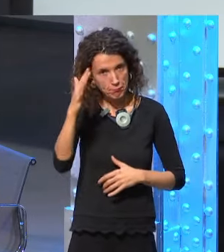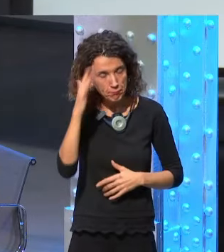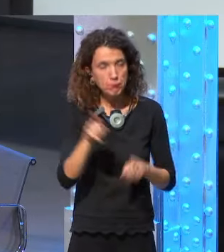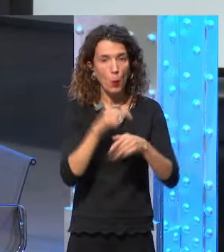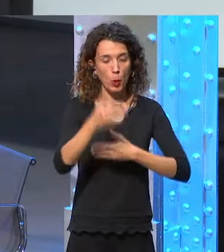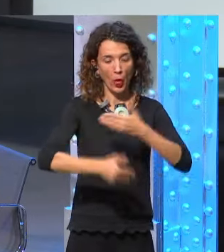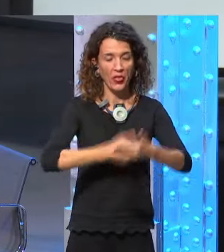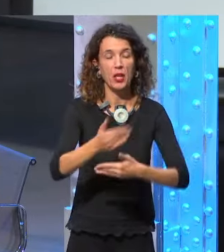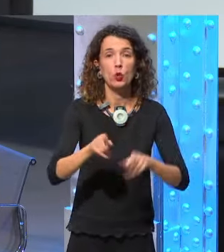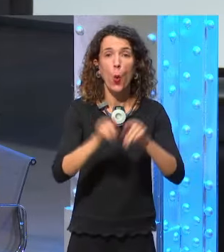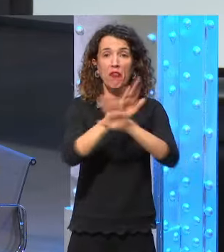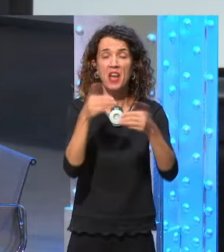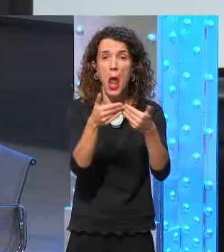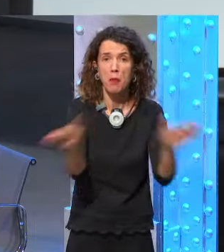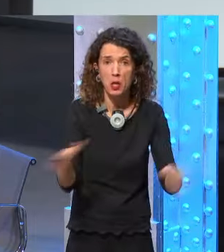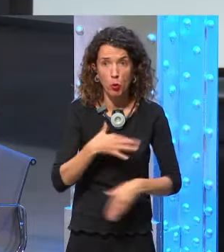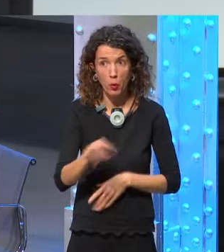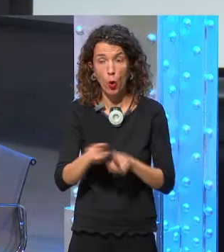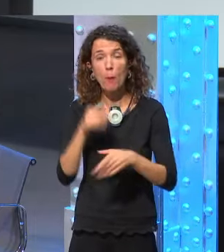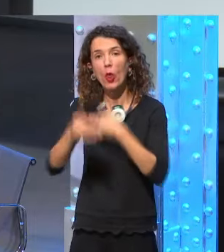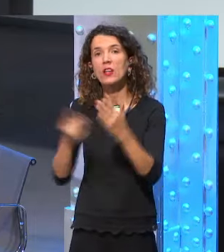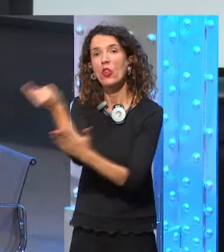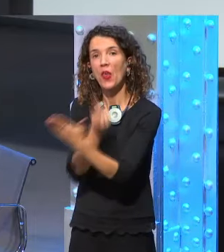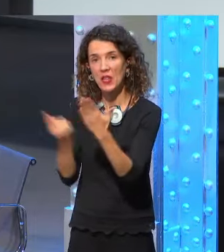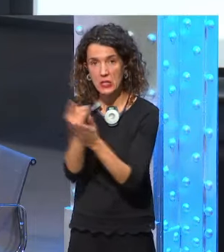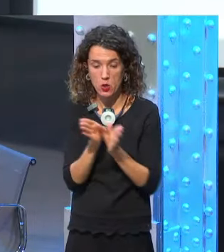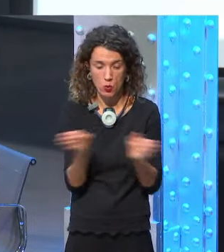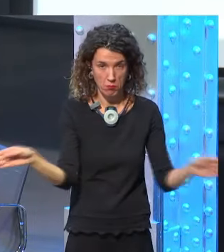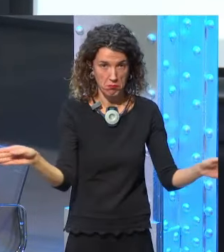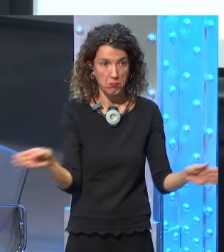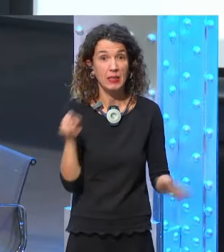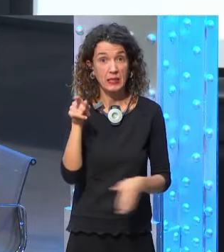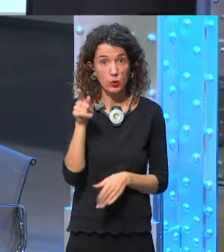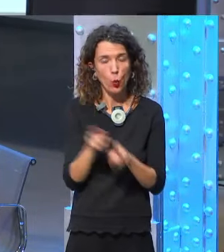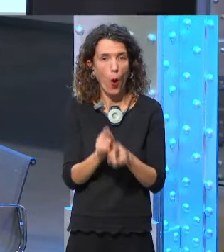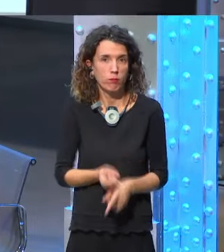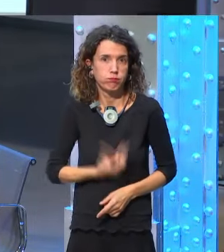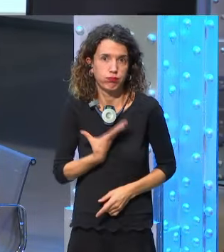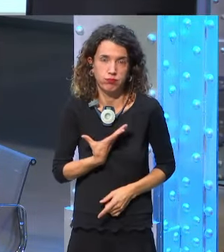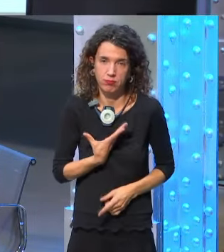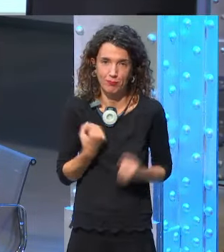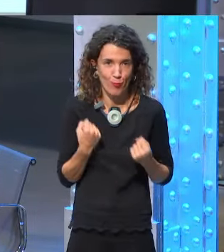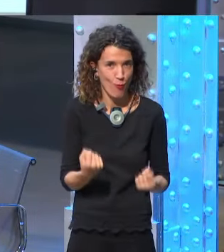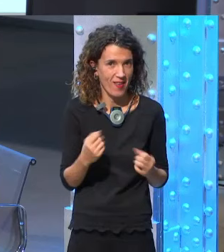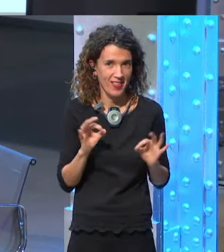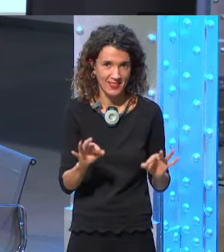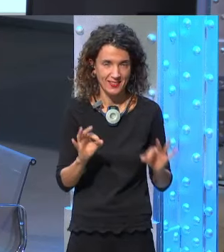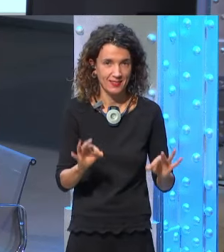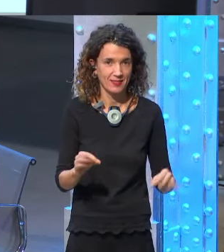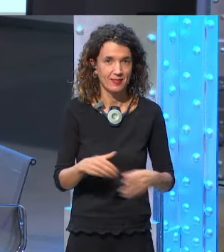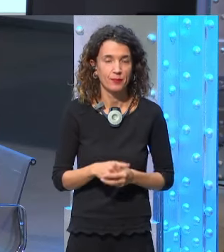design processes, and that's really a passion that we have. And I take this as